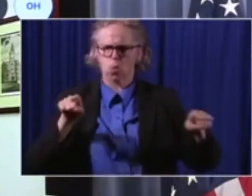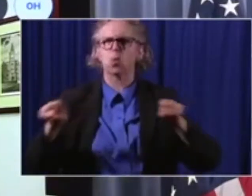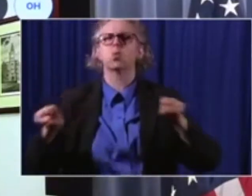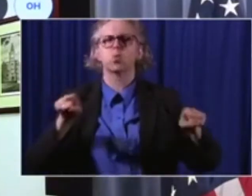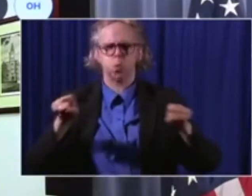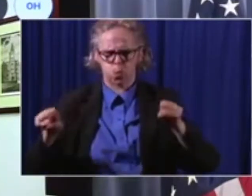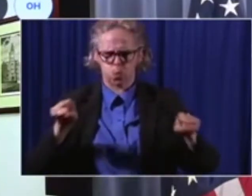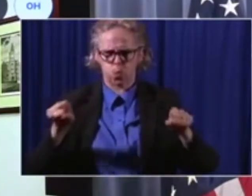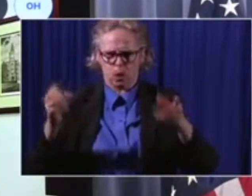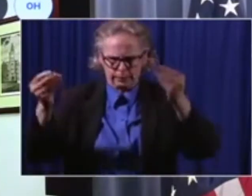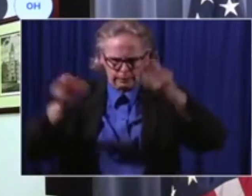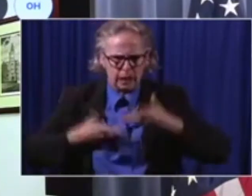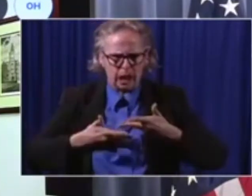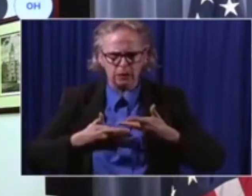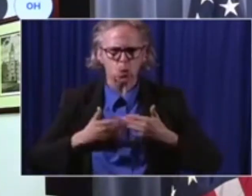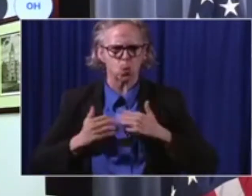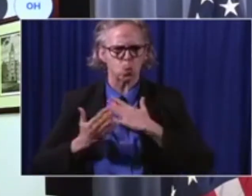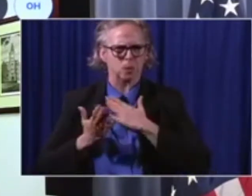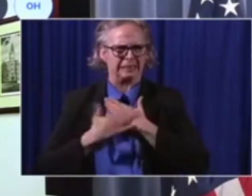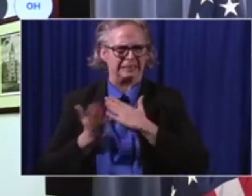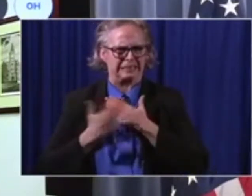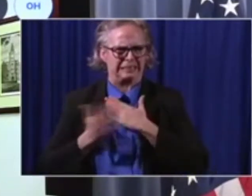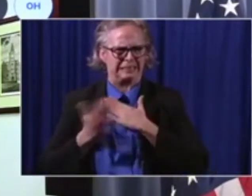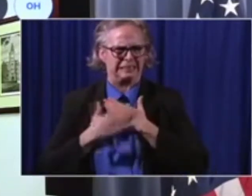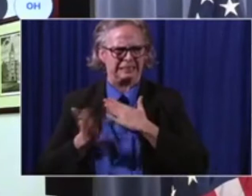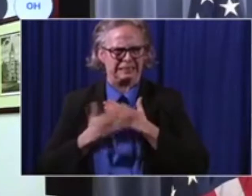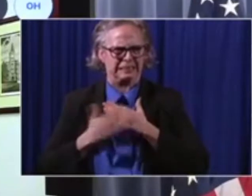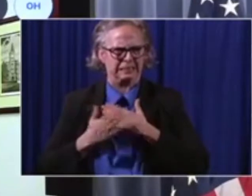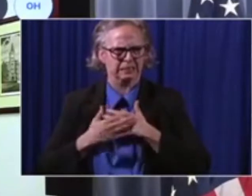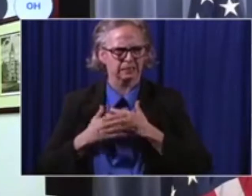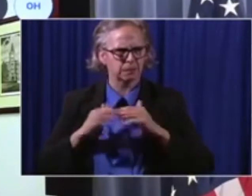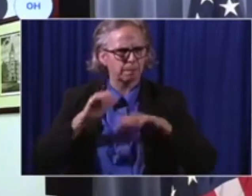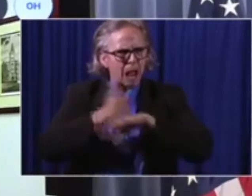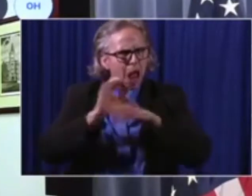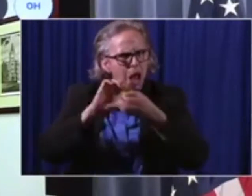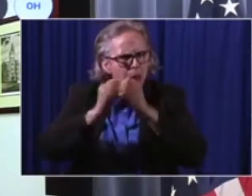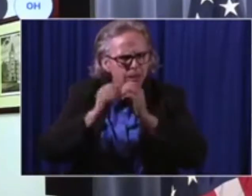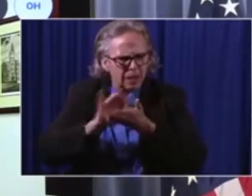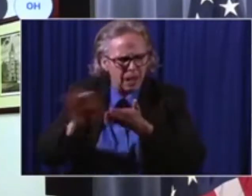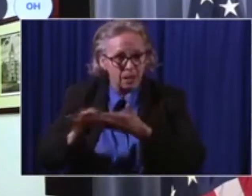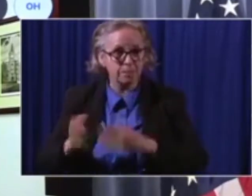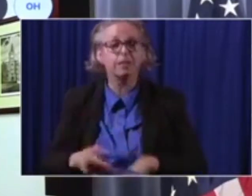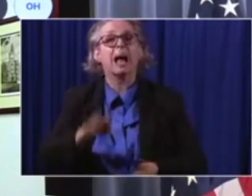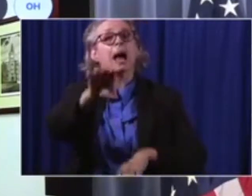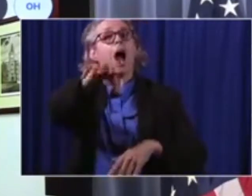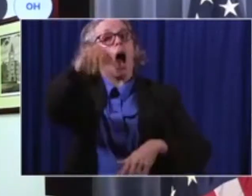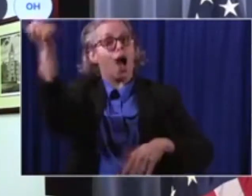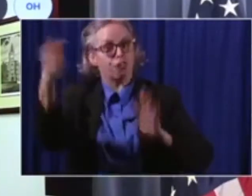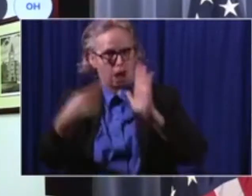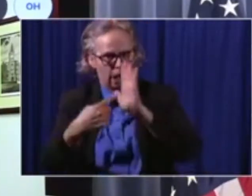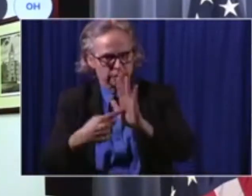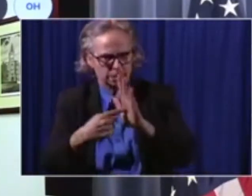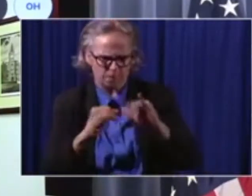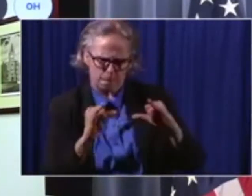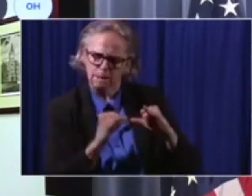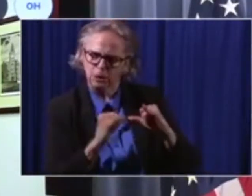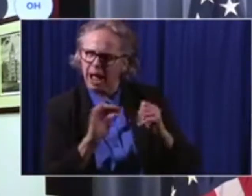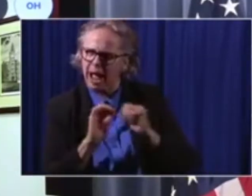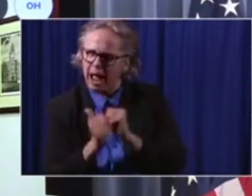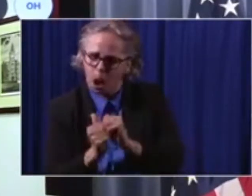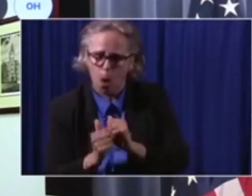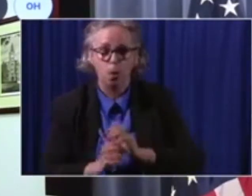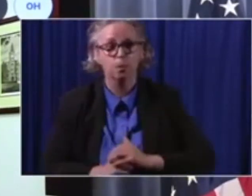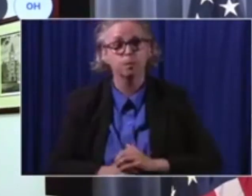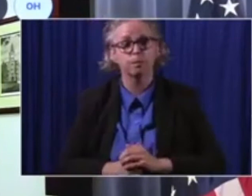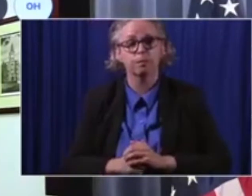flag those two metrics. The other metric, which is also a leading indicator, is about sustained increase in new cases. So